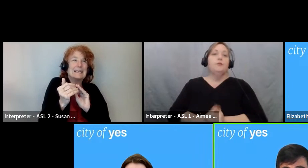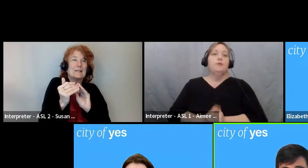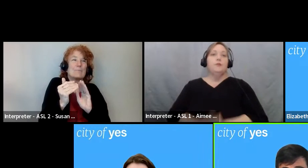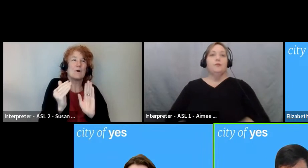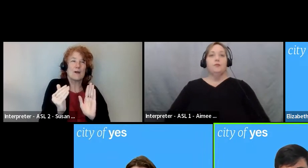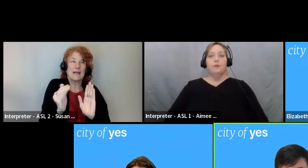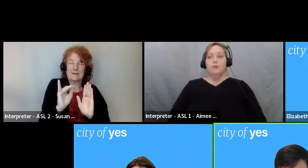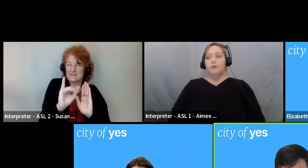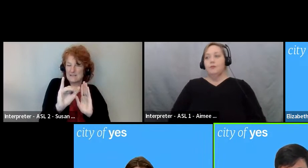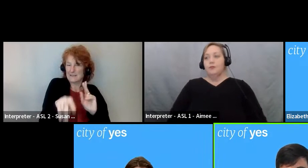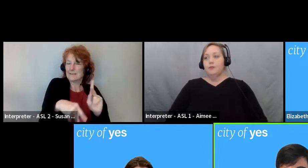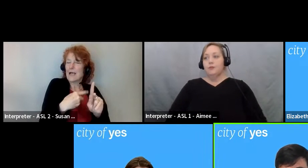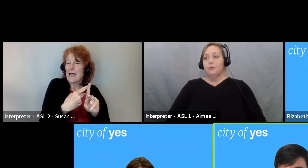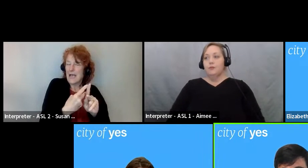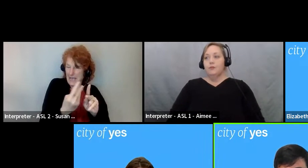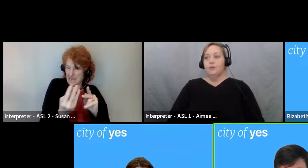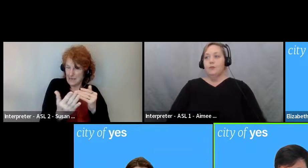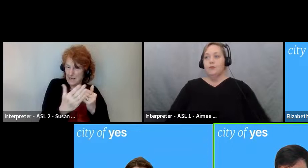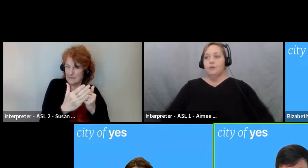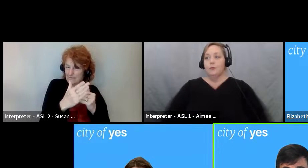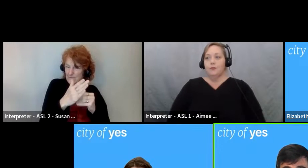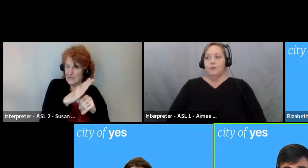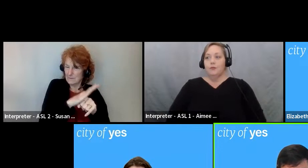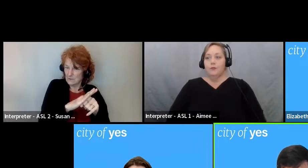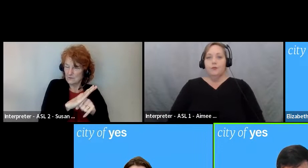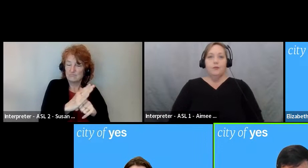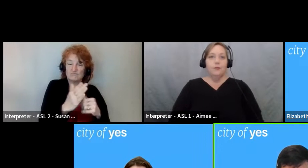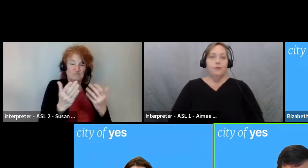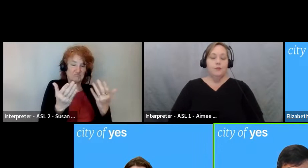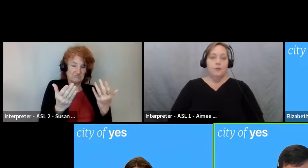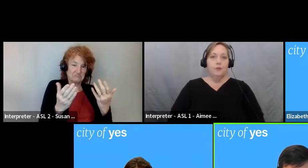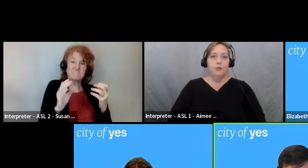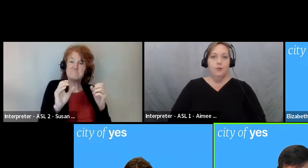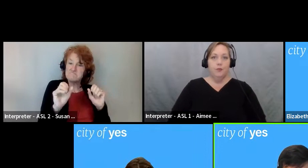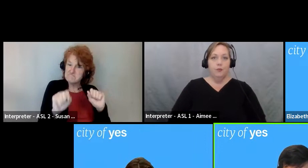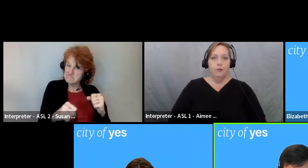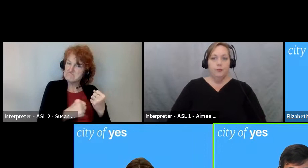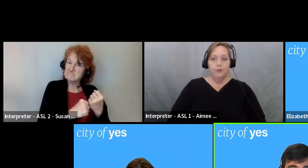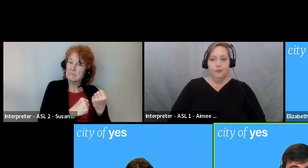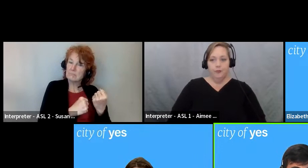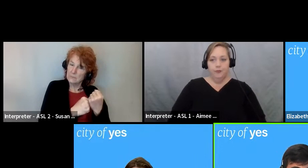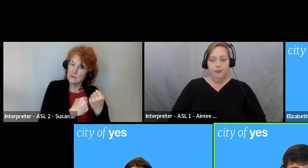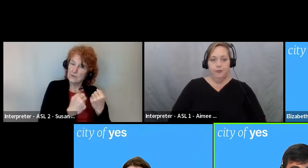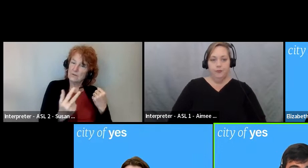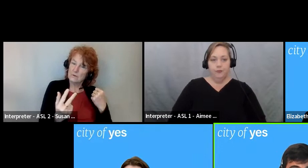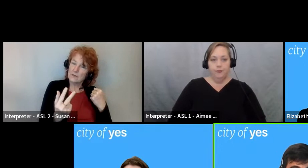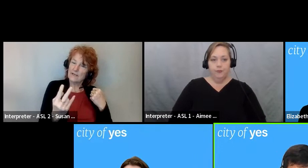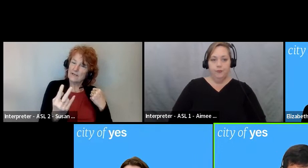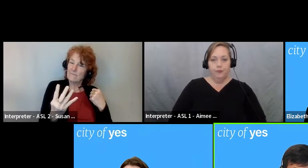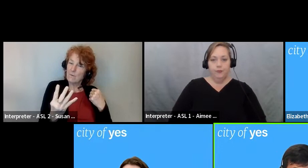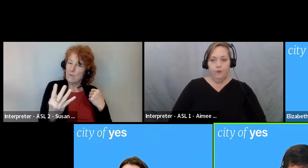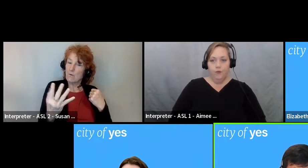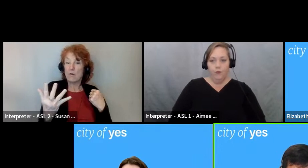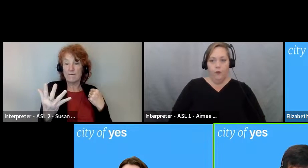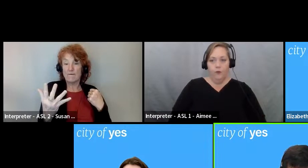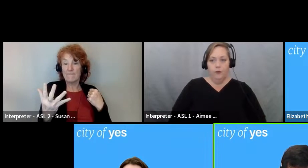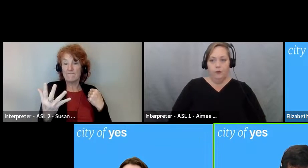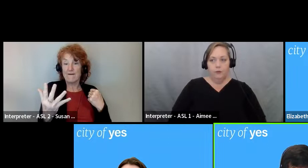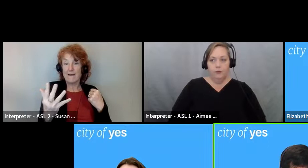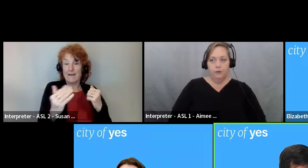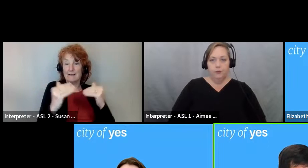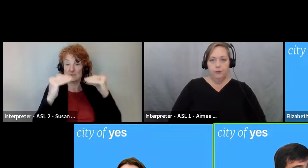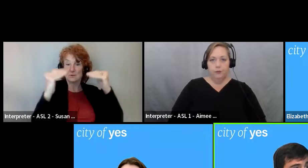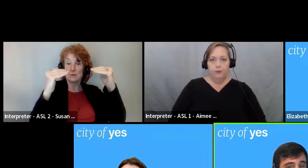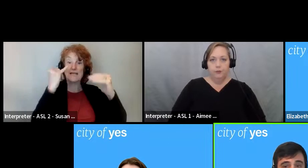that it's very supportable from a planning perspective to enable 3 or 4 or 5-story buildings on sites that meet all those